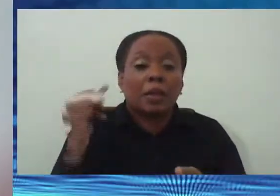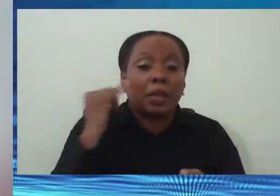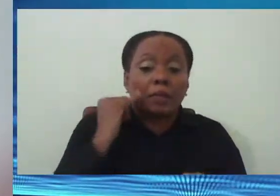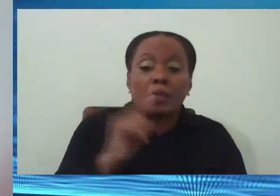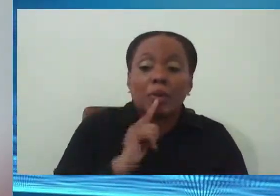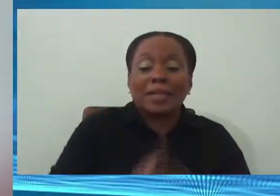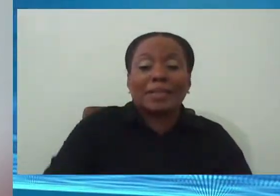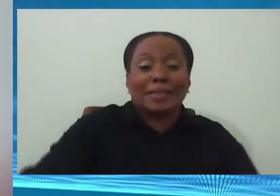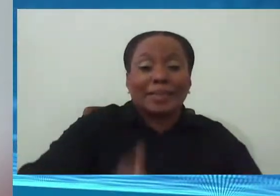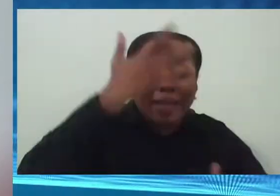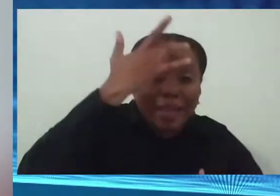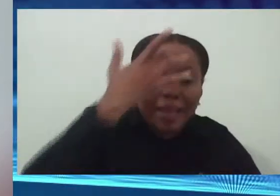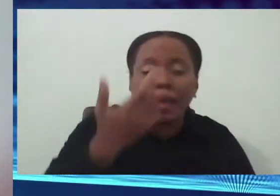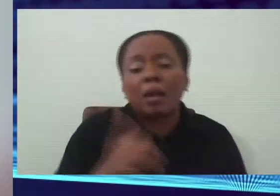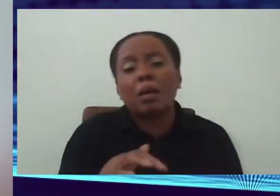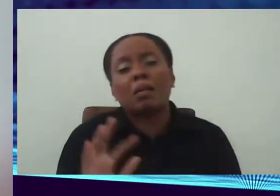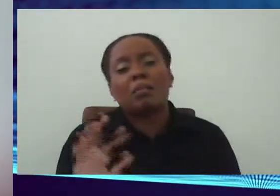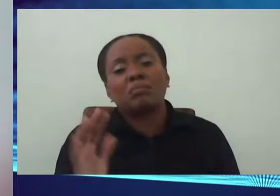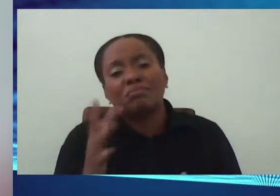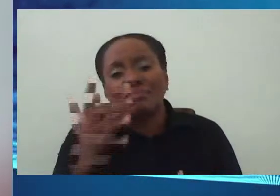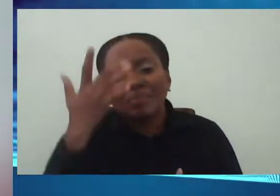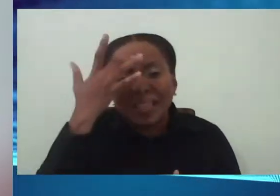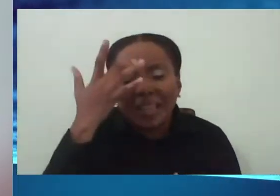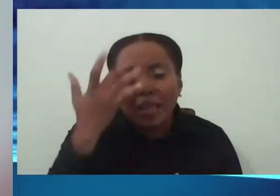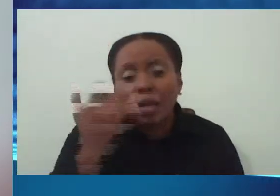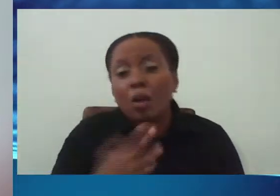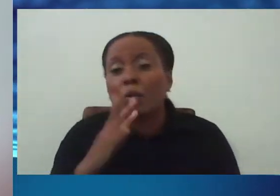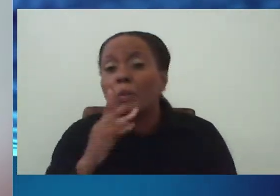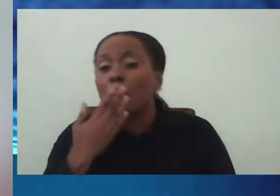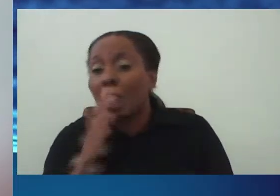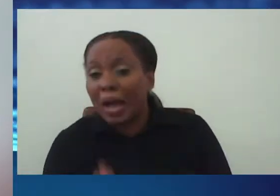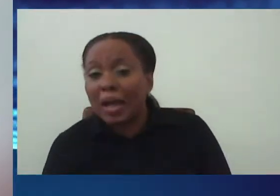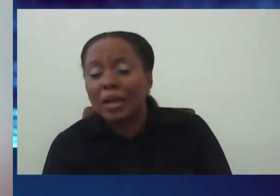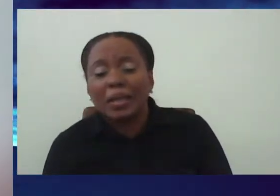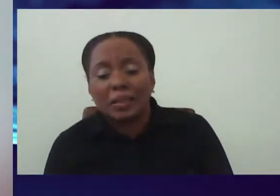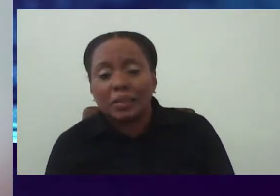whether they're yellows and should go for assessment, whether they're reds,